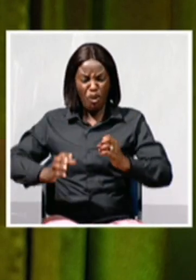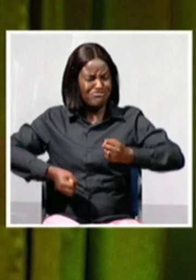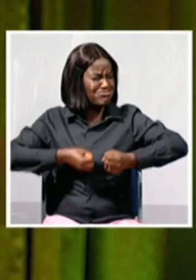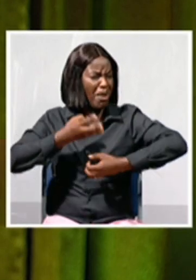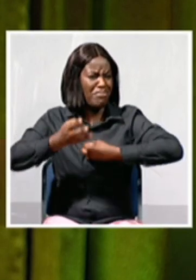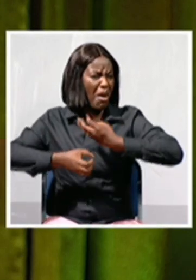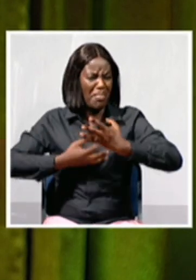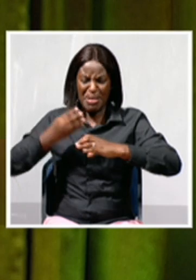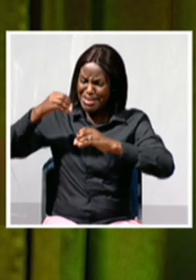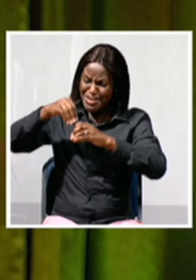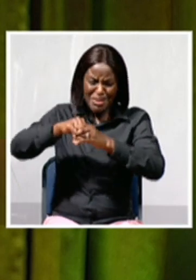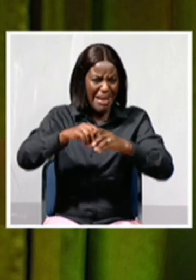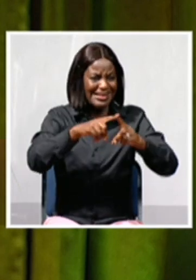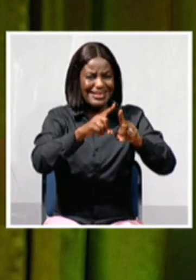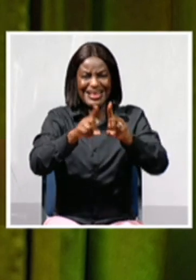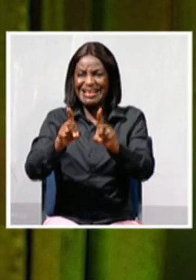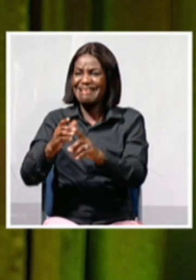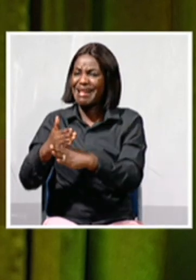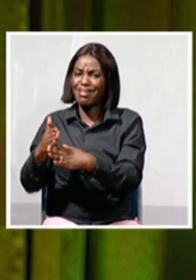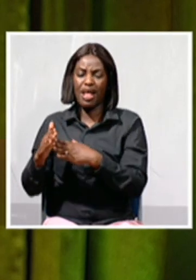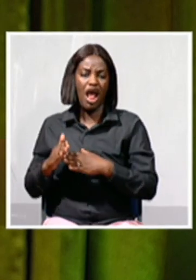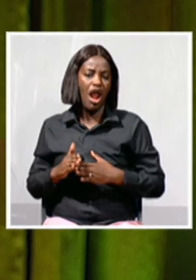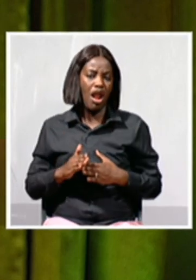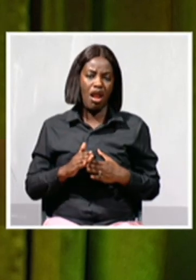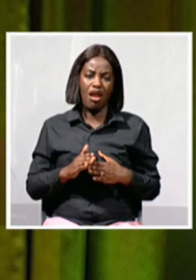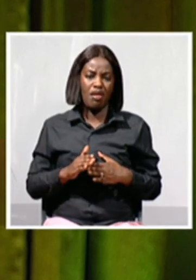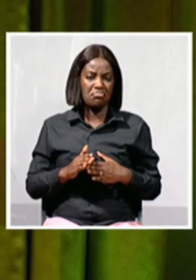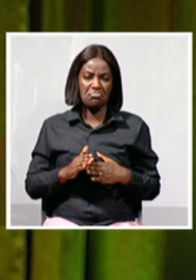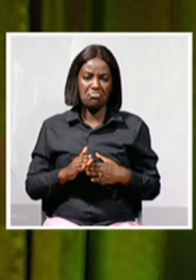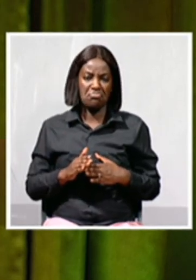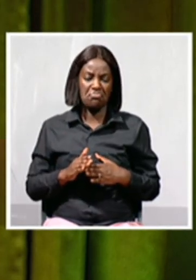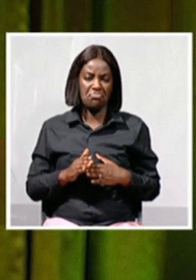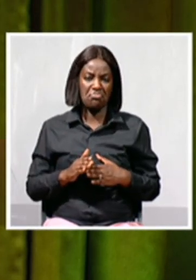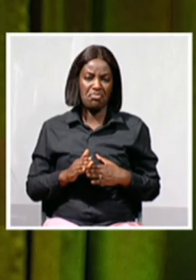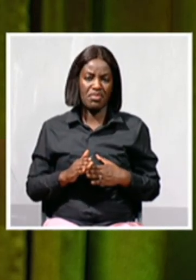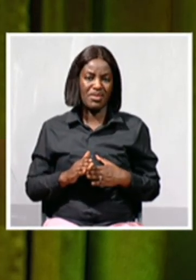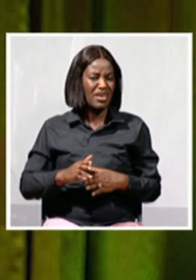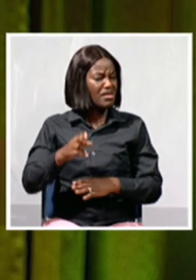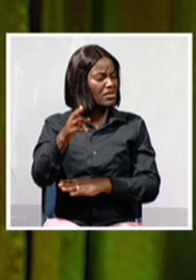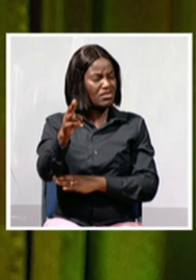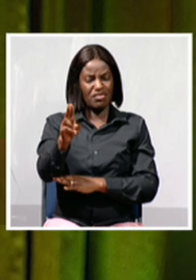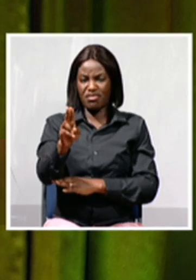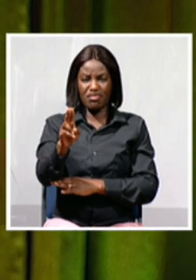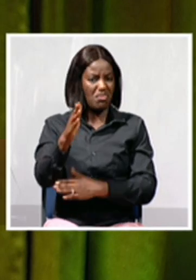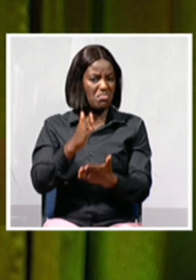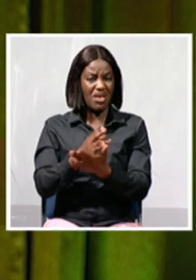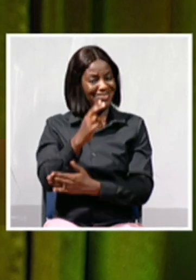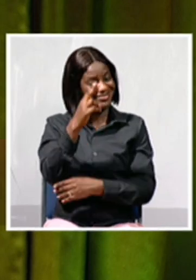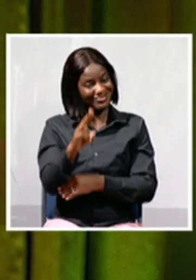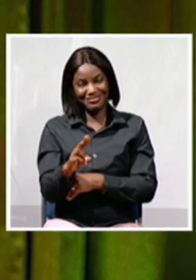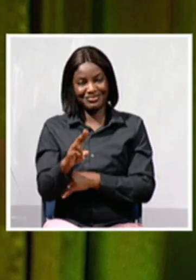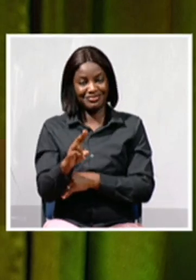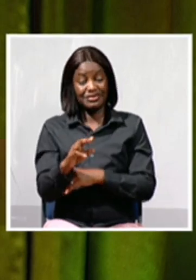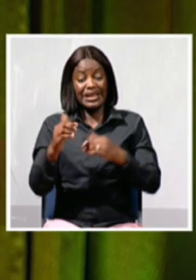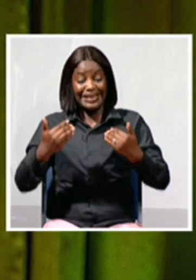that young people don't like to be inconvenienced or young people don't like to sit in discomfort is not necessarily true, because young people